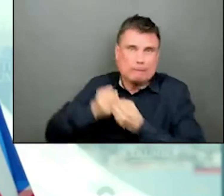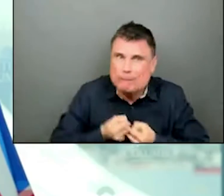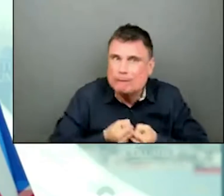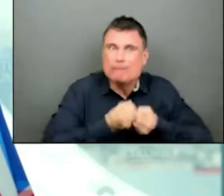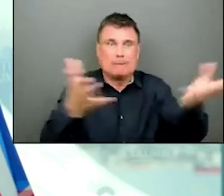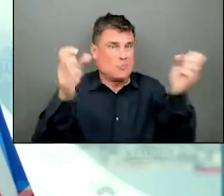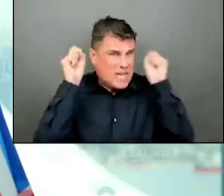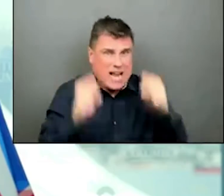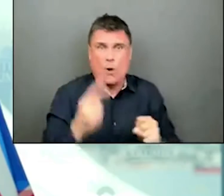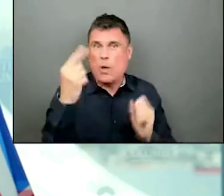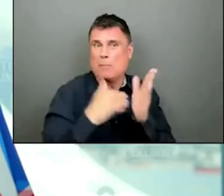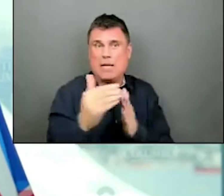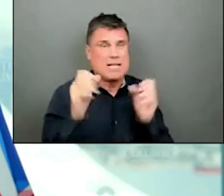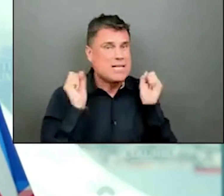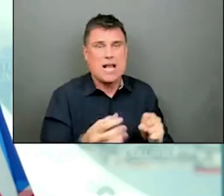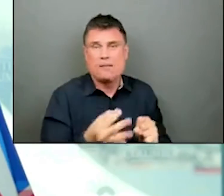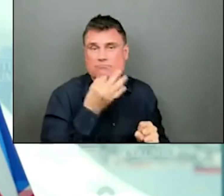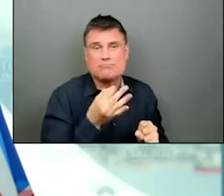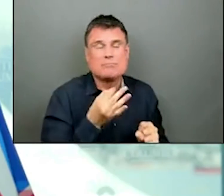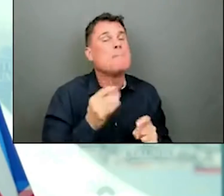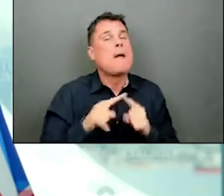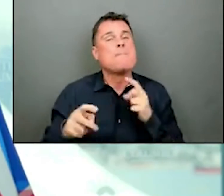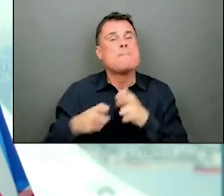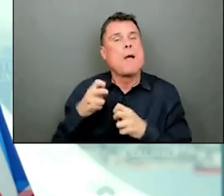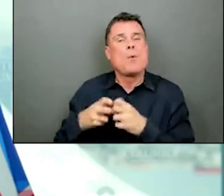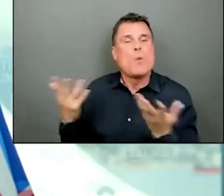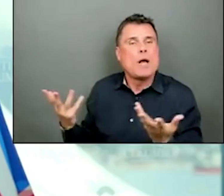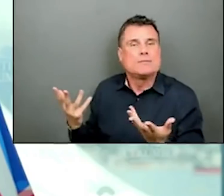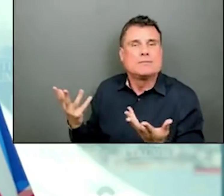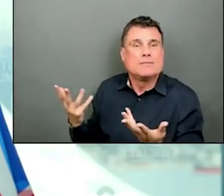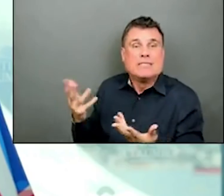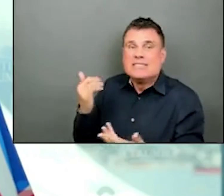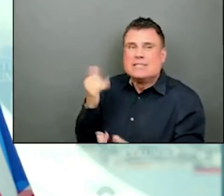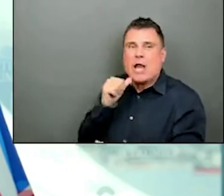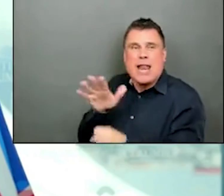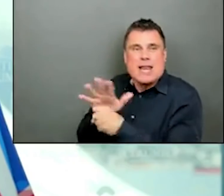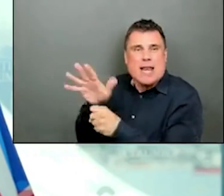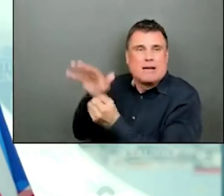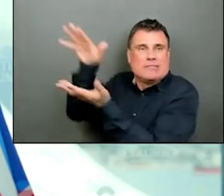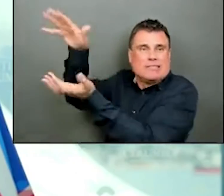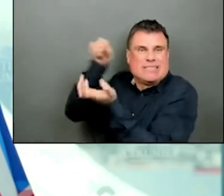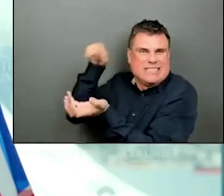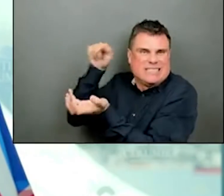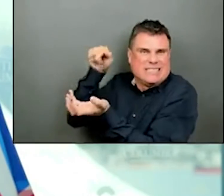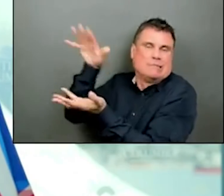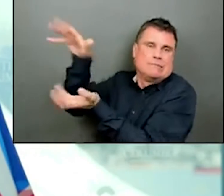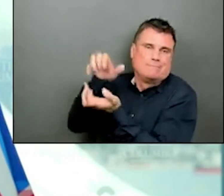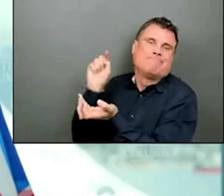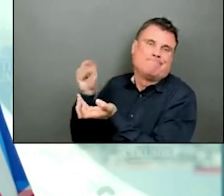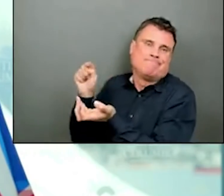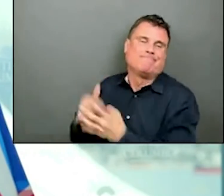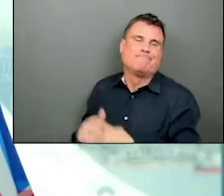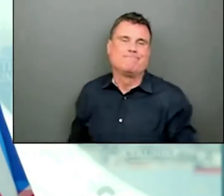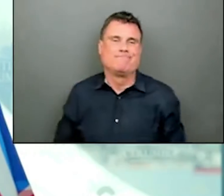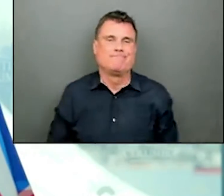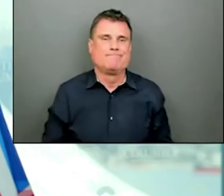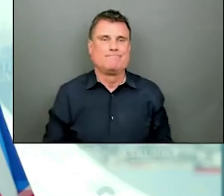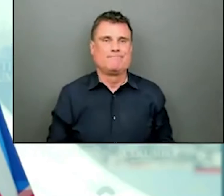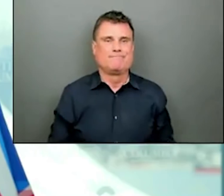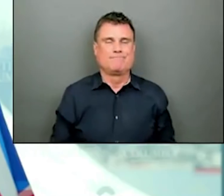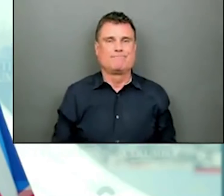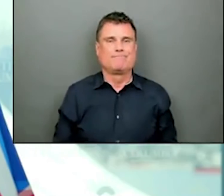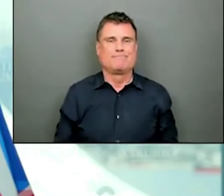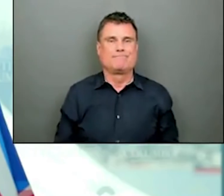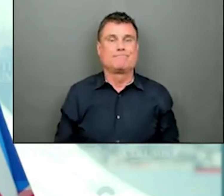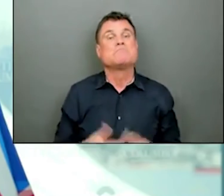quickly. The key issue is doses. And there's always, I think, an effort in these things to